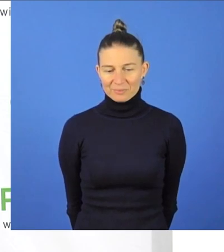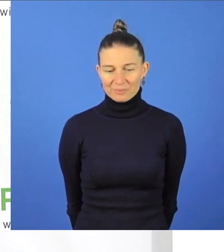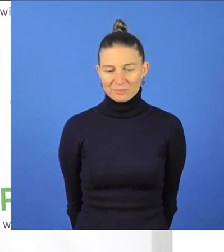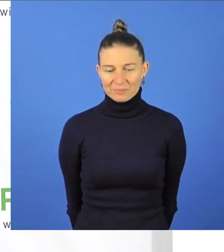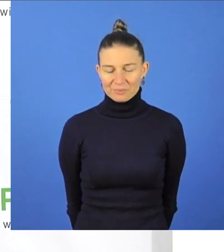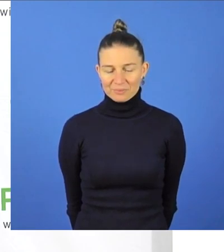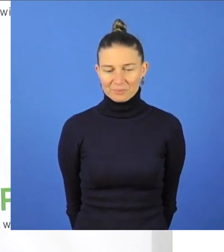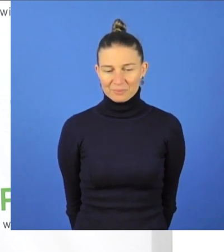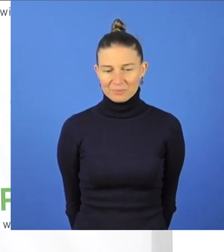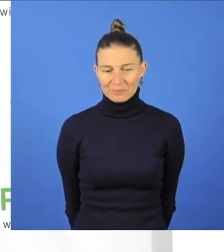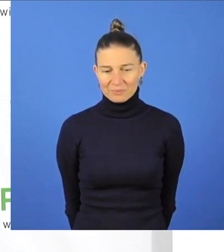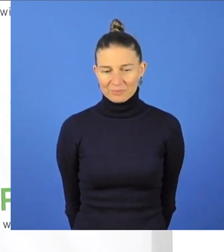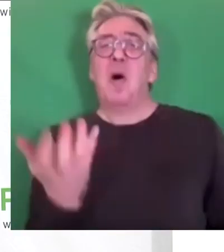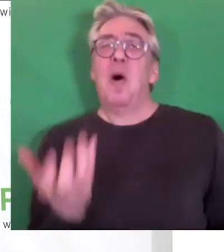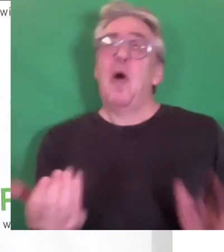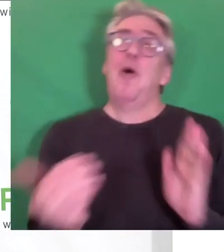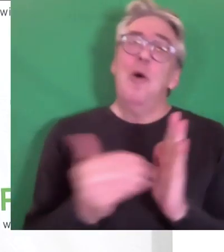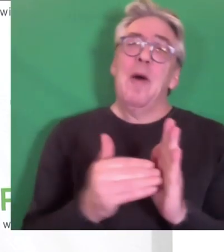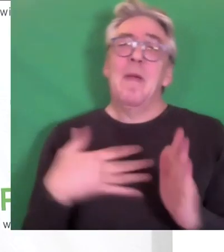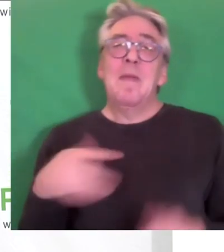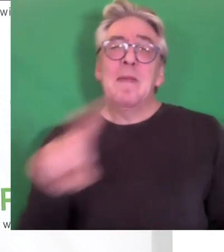why accessible gaming?